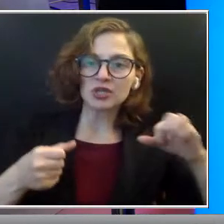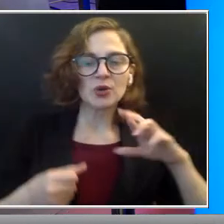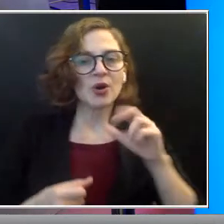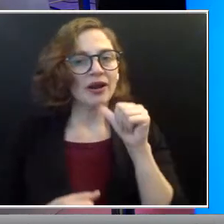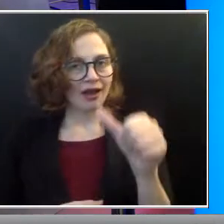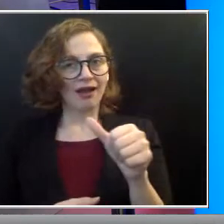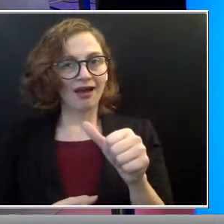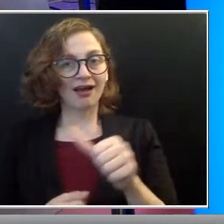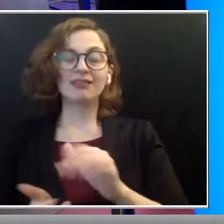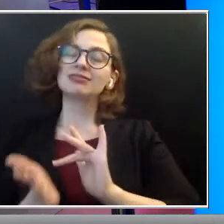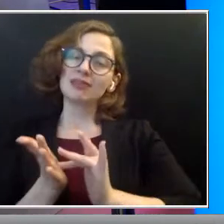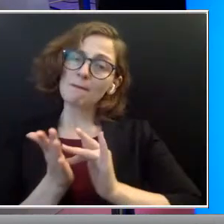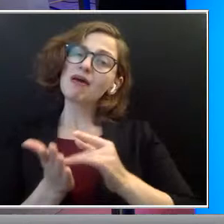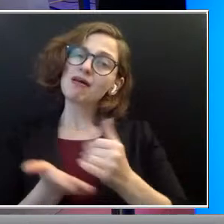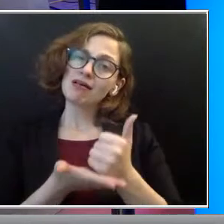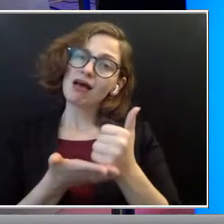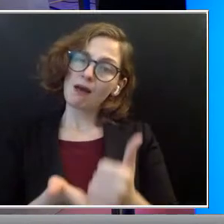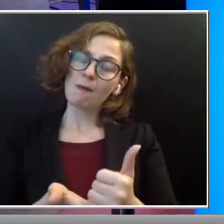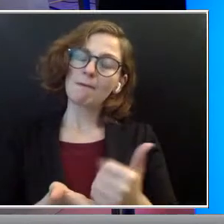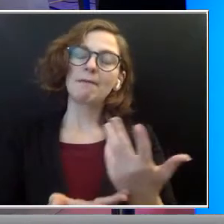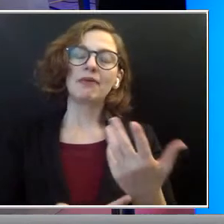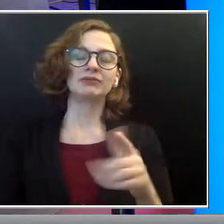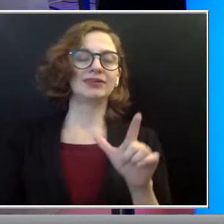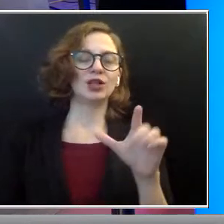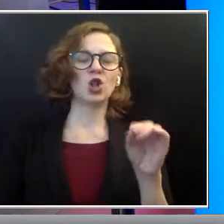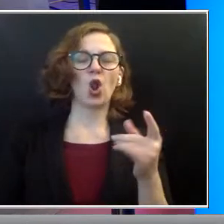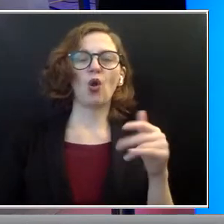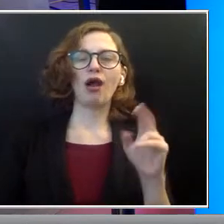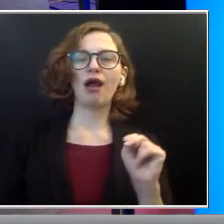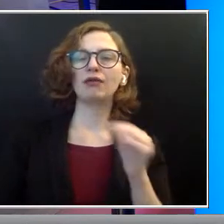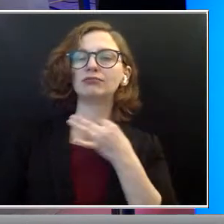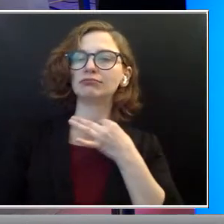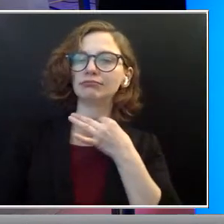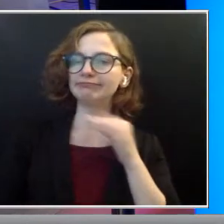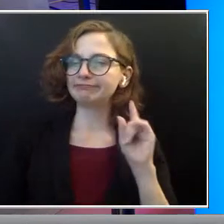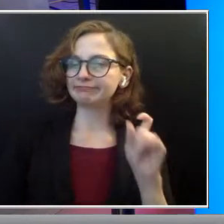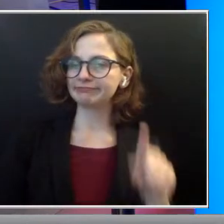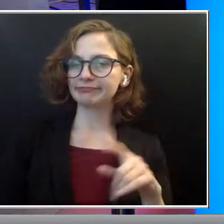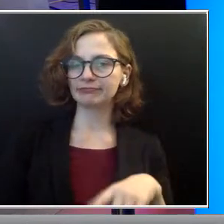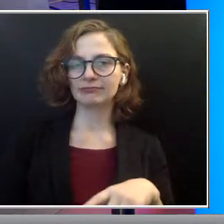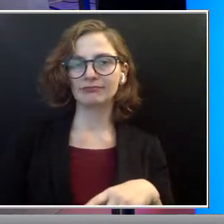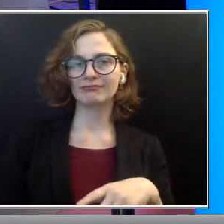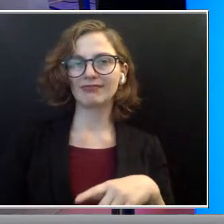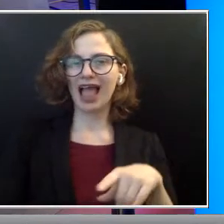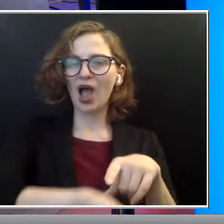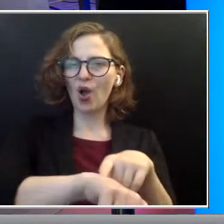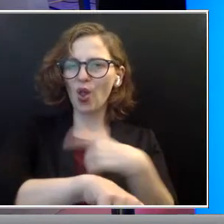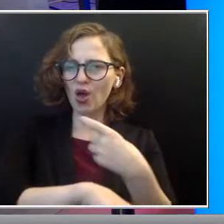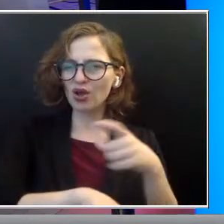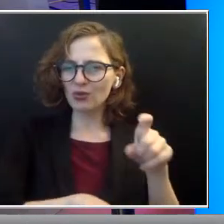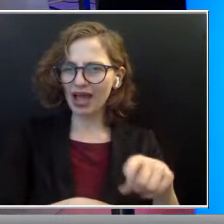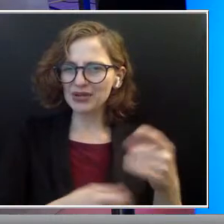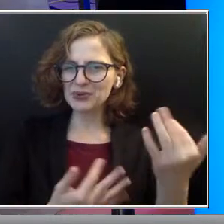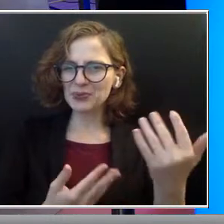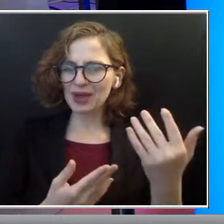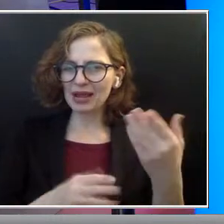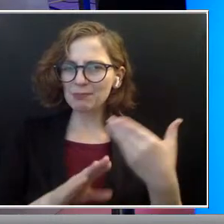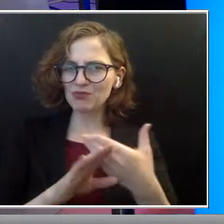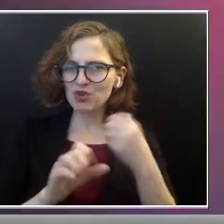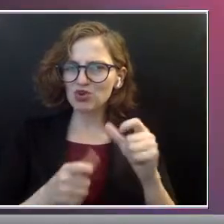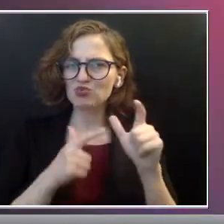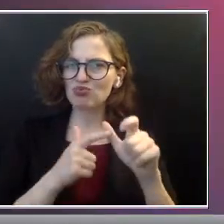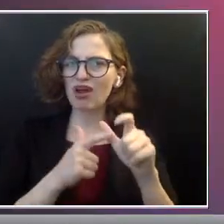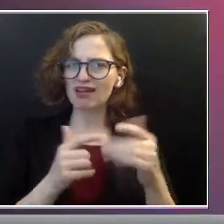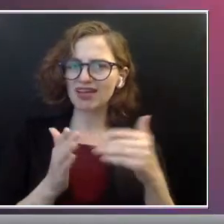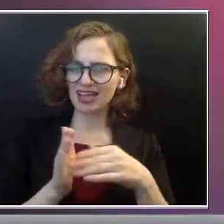Logan has a question for Erin. Logan wants to know, and I think we touched on this, how long you had to wait before you could run again. Did you say a few months? I think it was a few